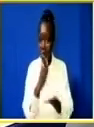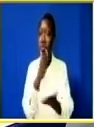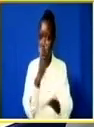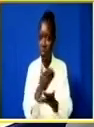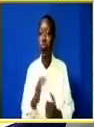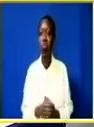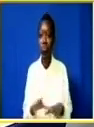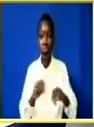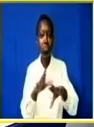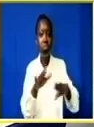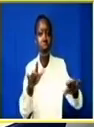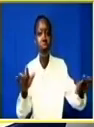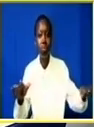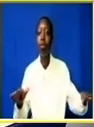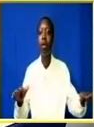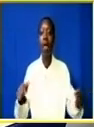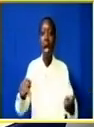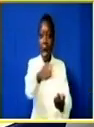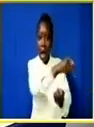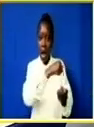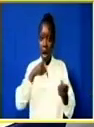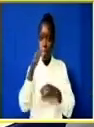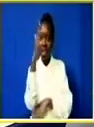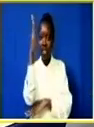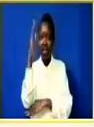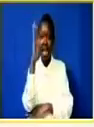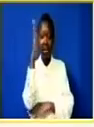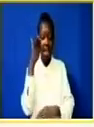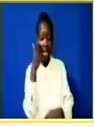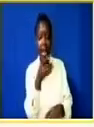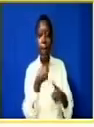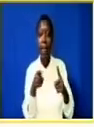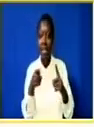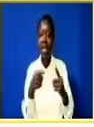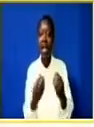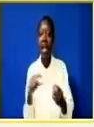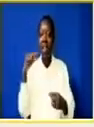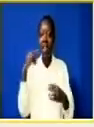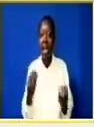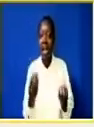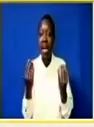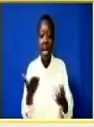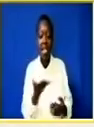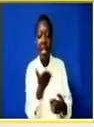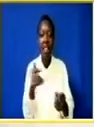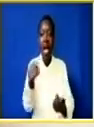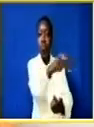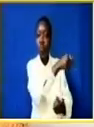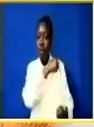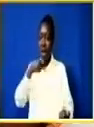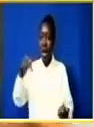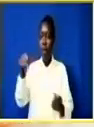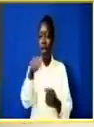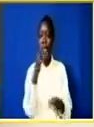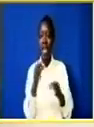trees. Yes. You find the trees there, but grass is all over it. Yes. To an extent, yeah,